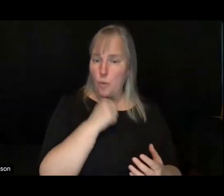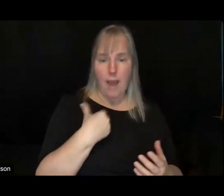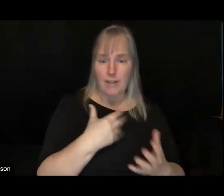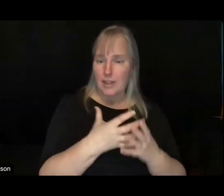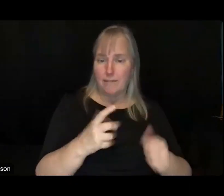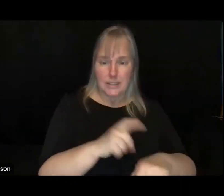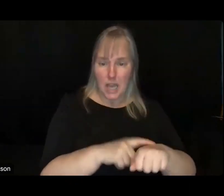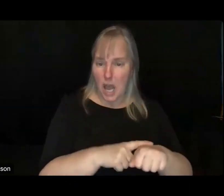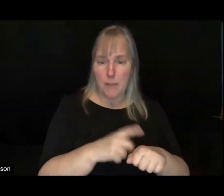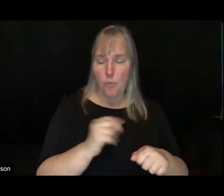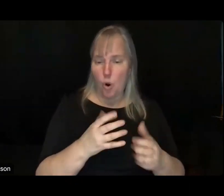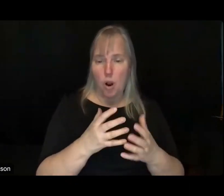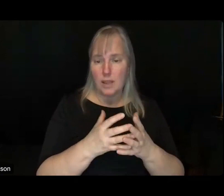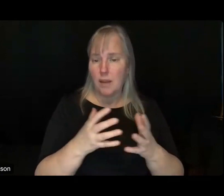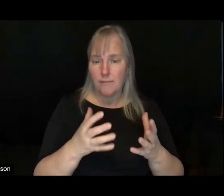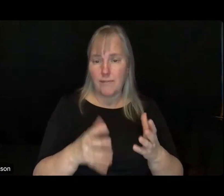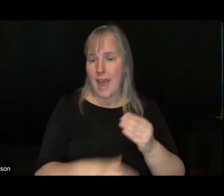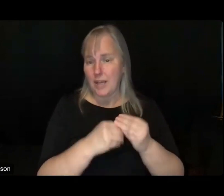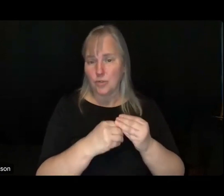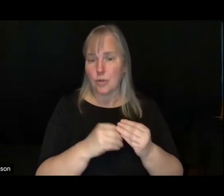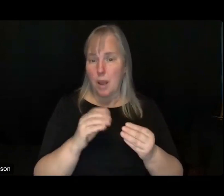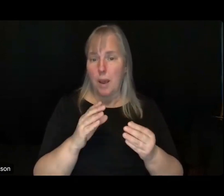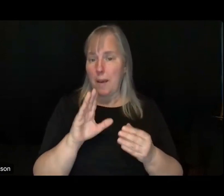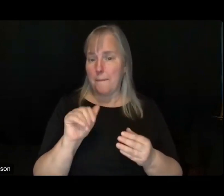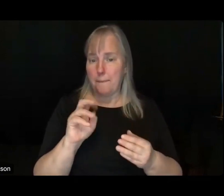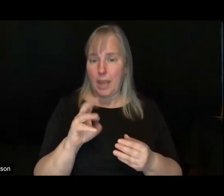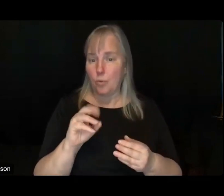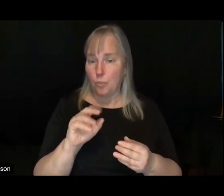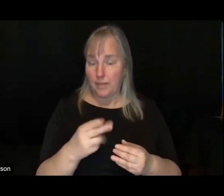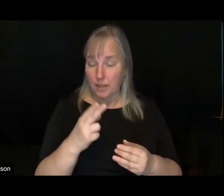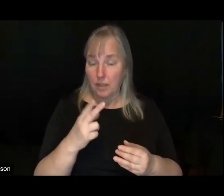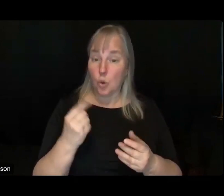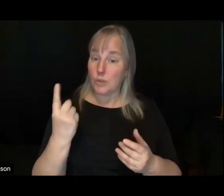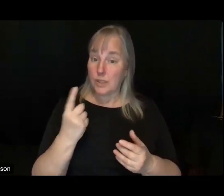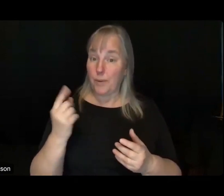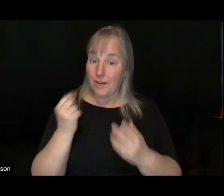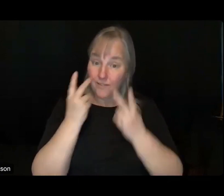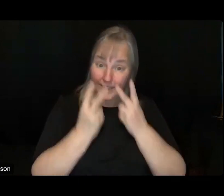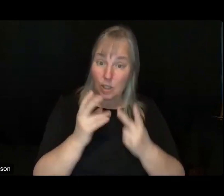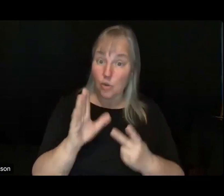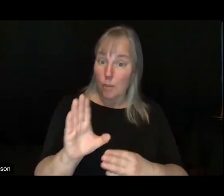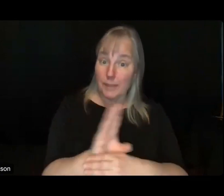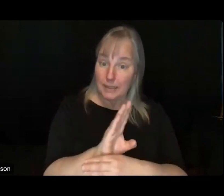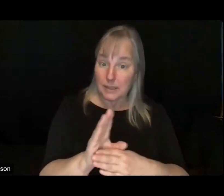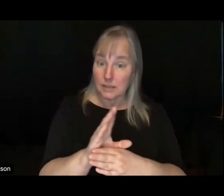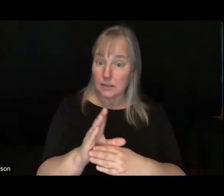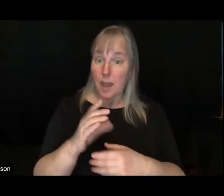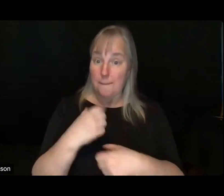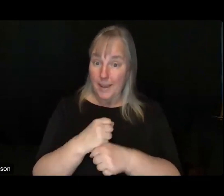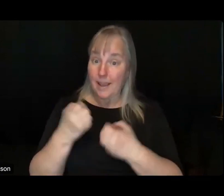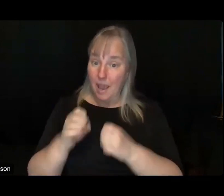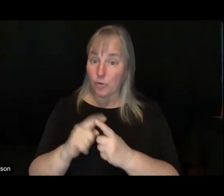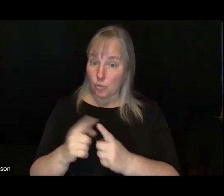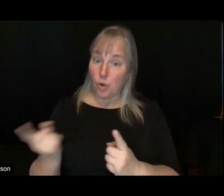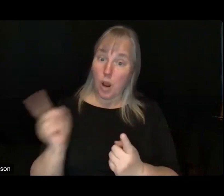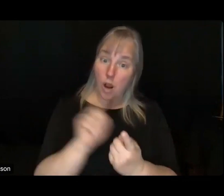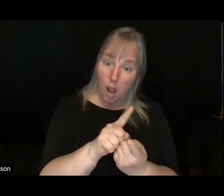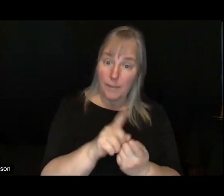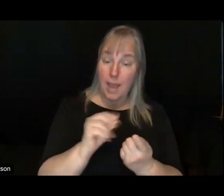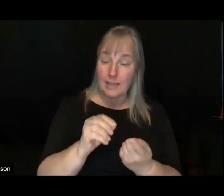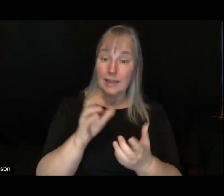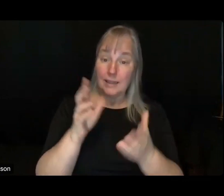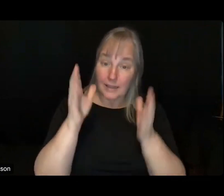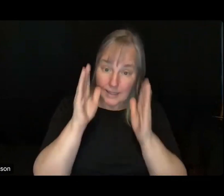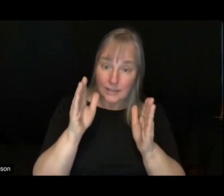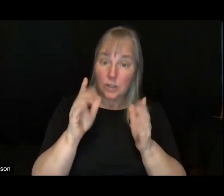of extra bandwidth. So someone coming to your business or someone making it a point to come and listen to what your specific needs